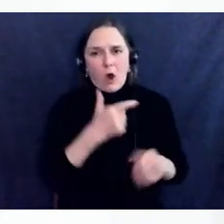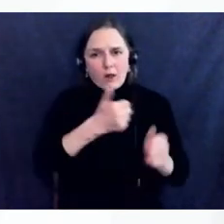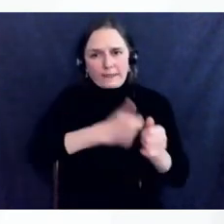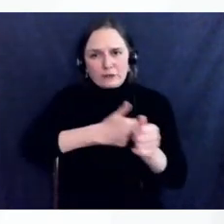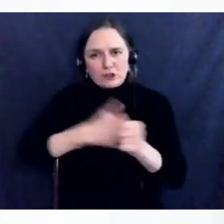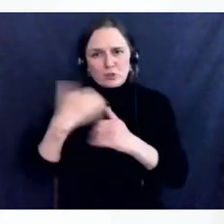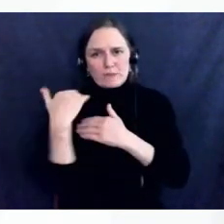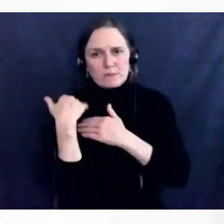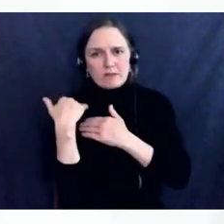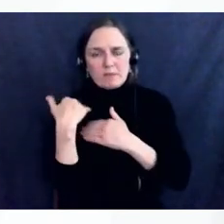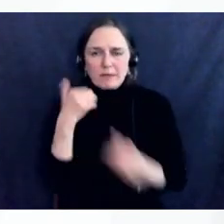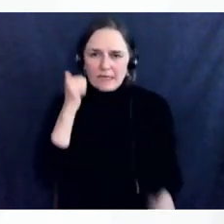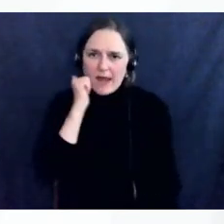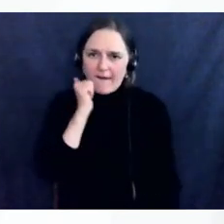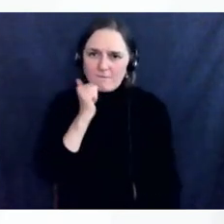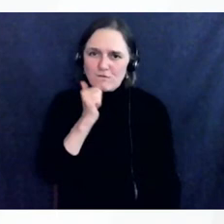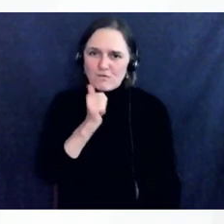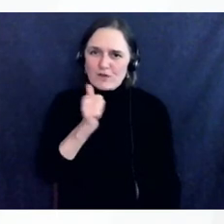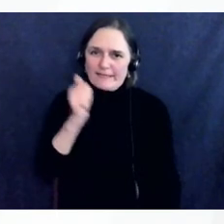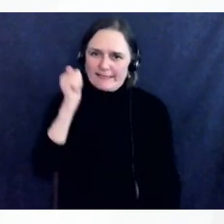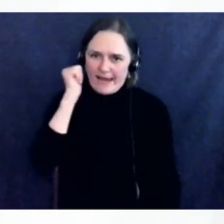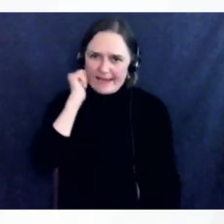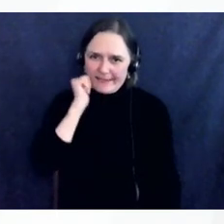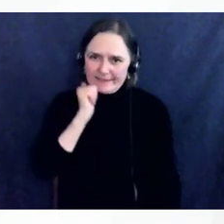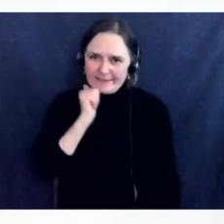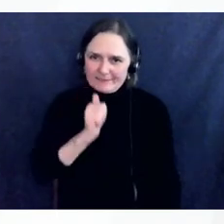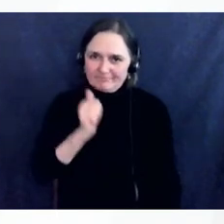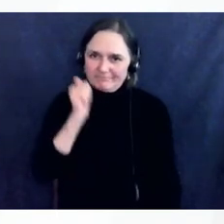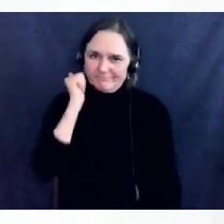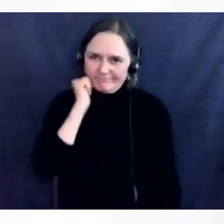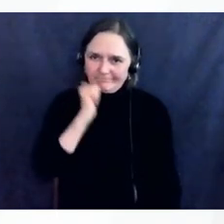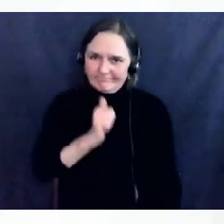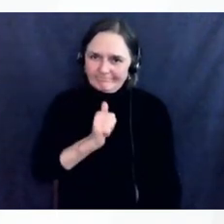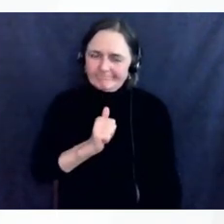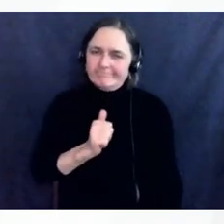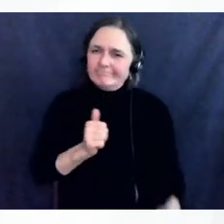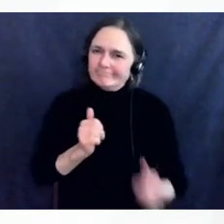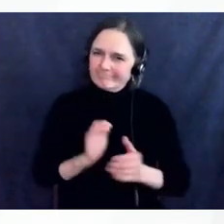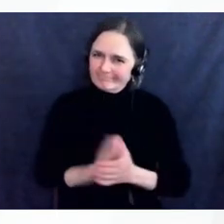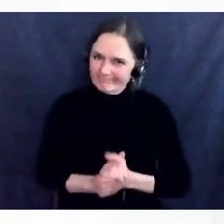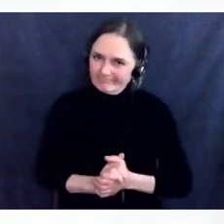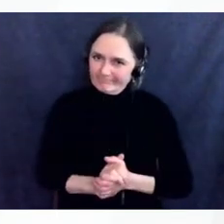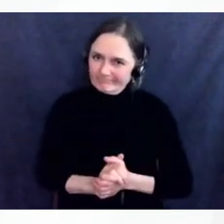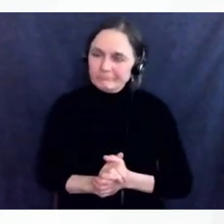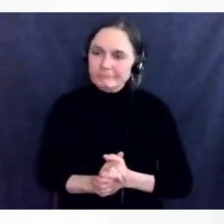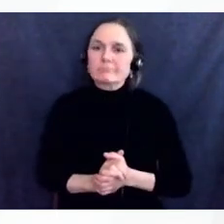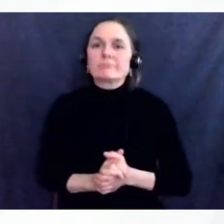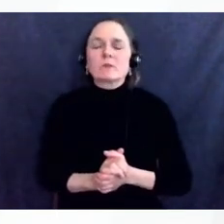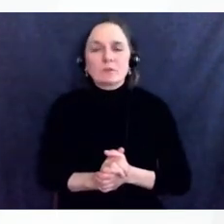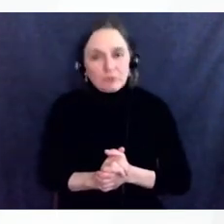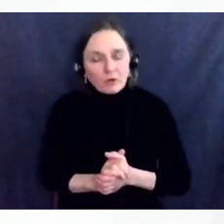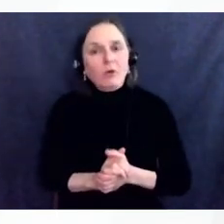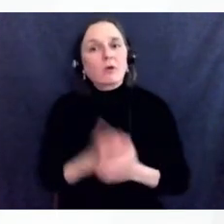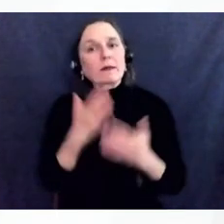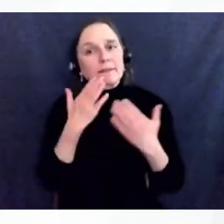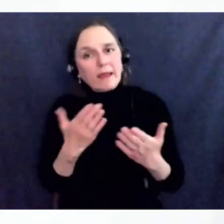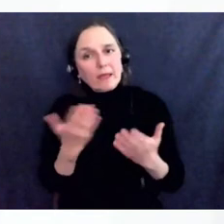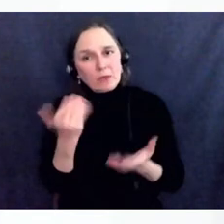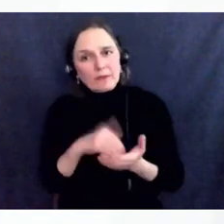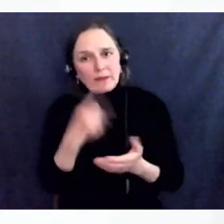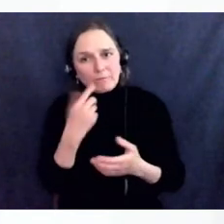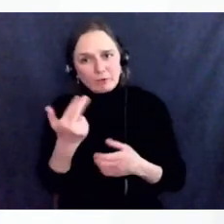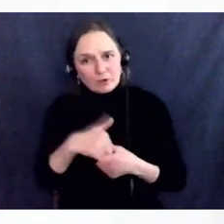So thank you for listening. Now I want to welcome some questions, and I'm going to turn to Jack Martin, our interim associate vice president